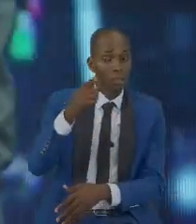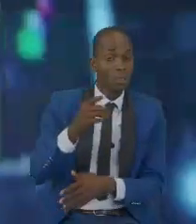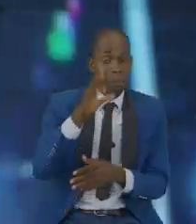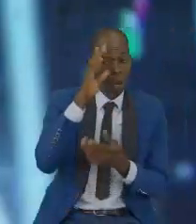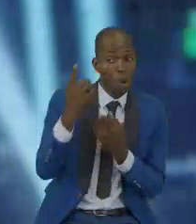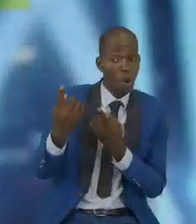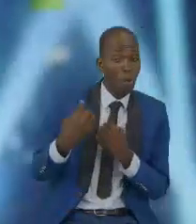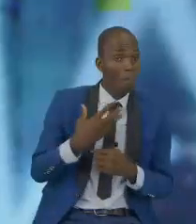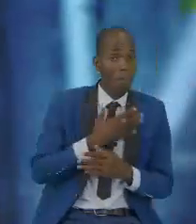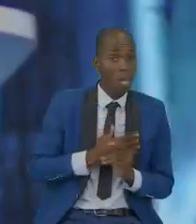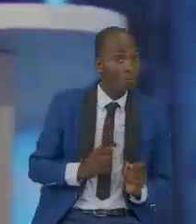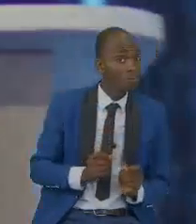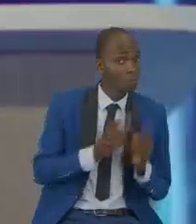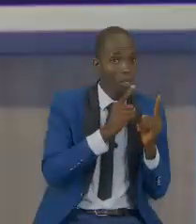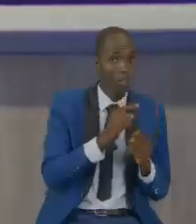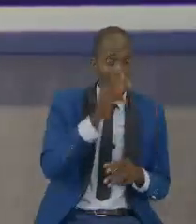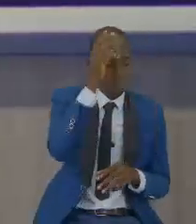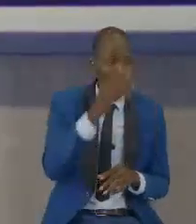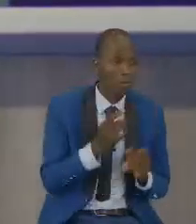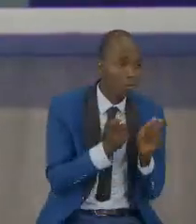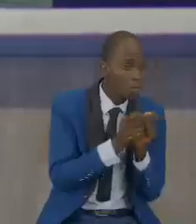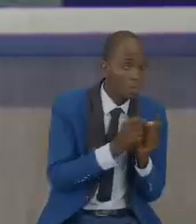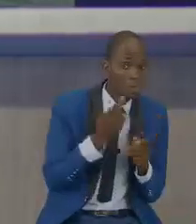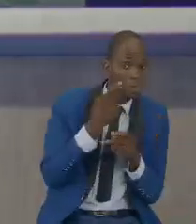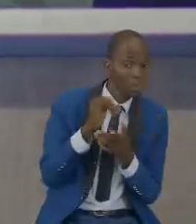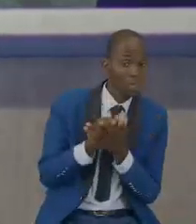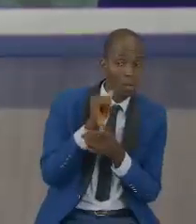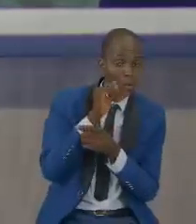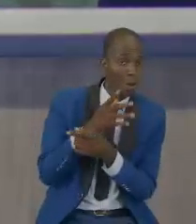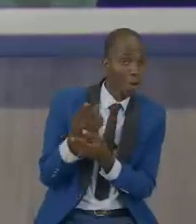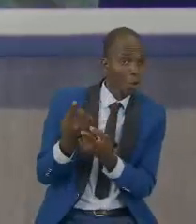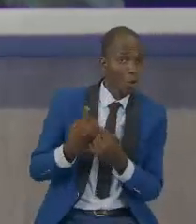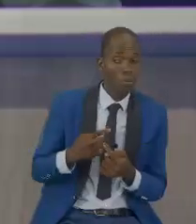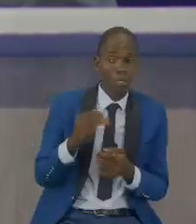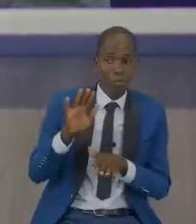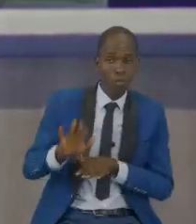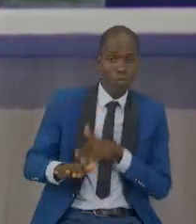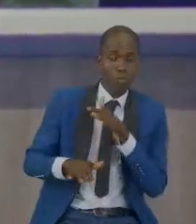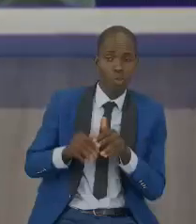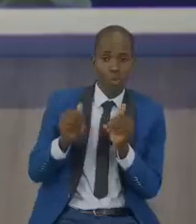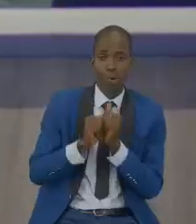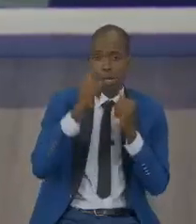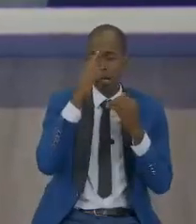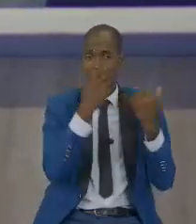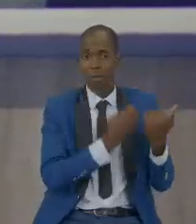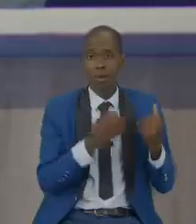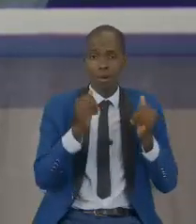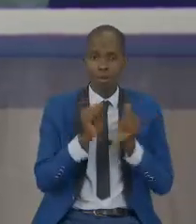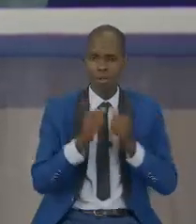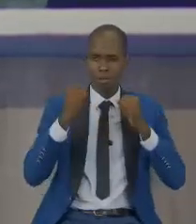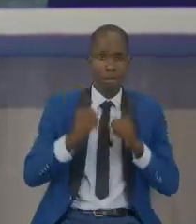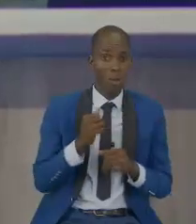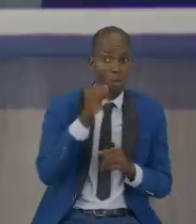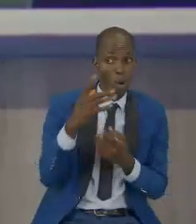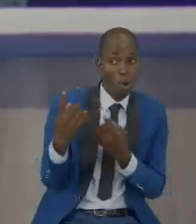That woman, look at that woman with the eyes of faith and with the steps of faith and with the stamina of it. The woman is coming,